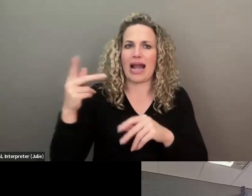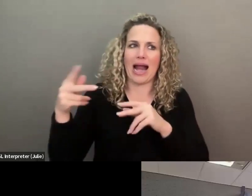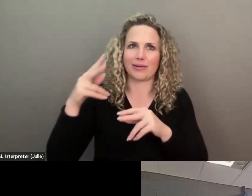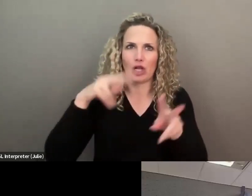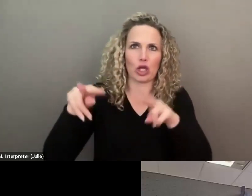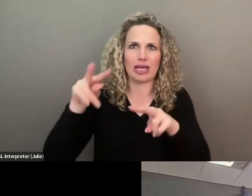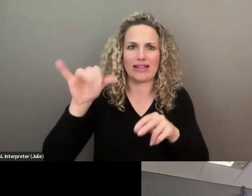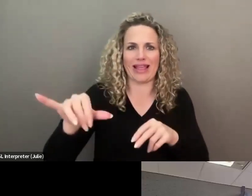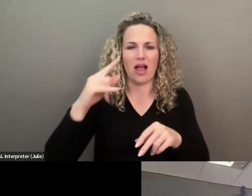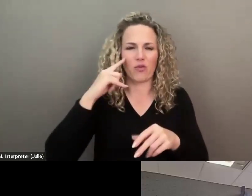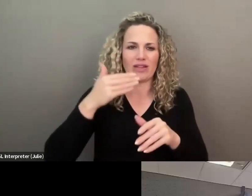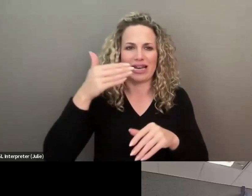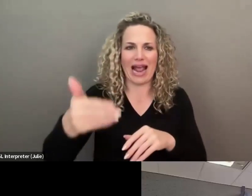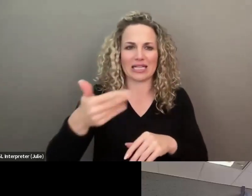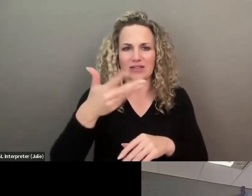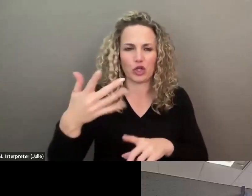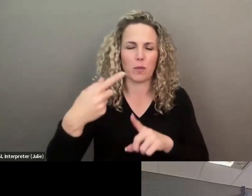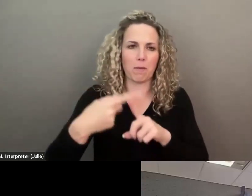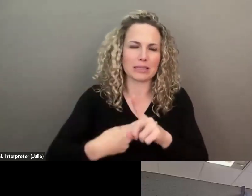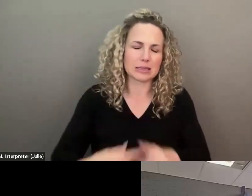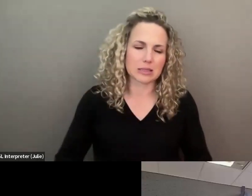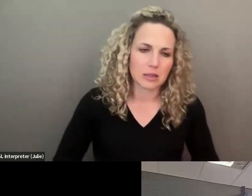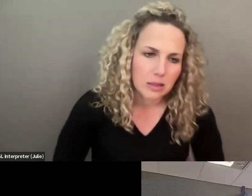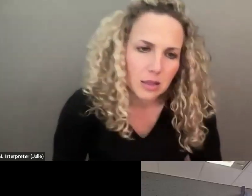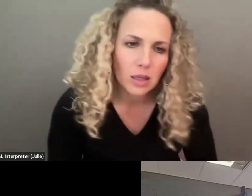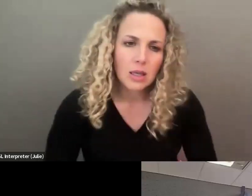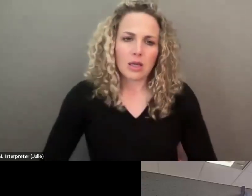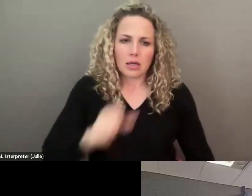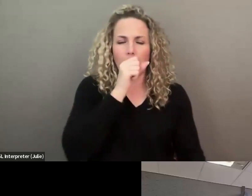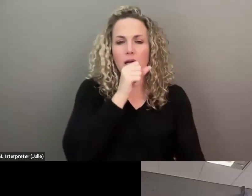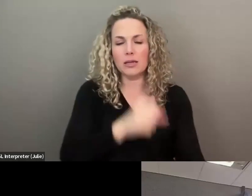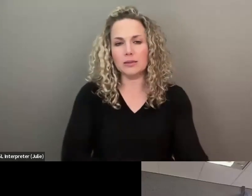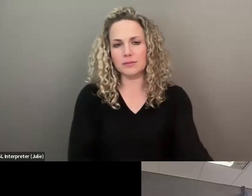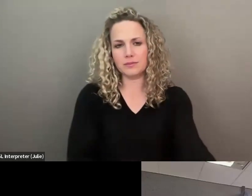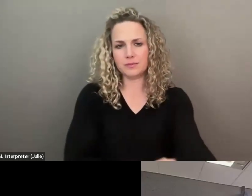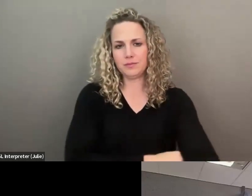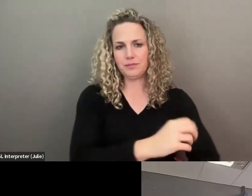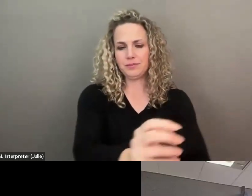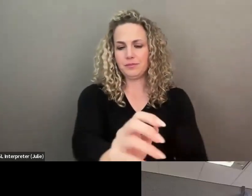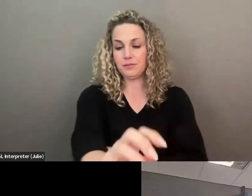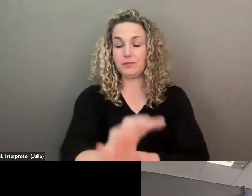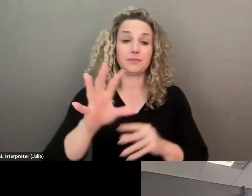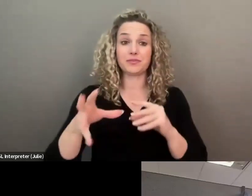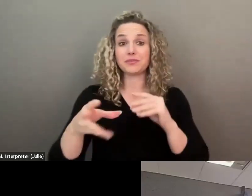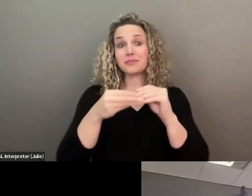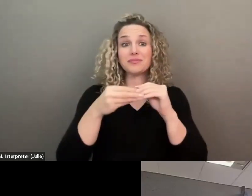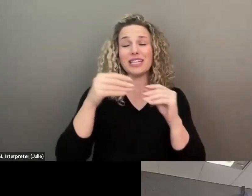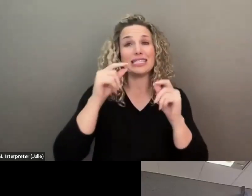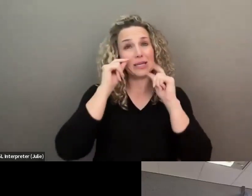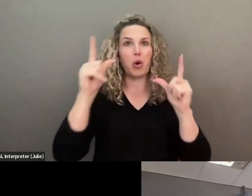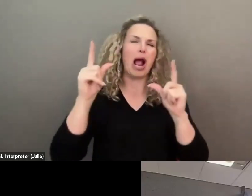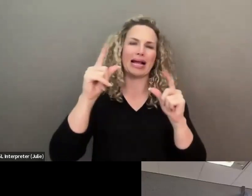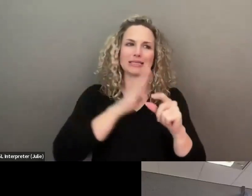next few months. Additionally, I think I said surprise to the board meeting last night,